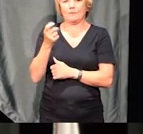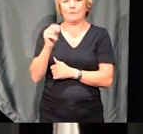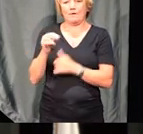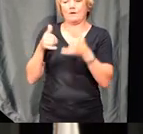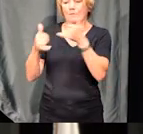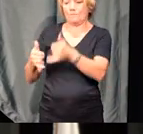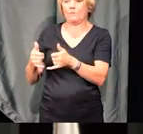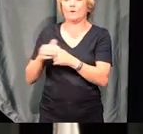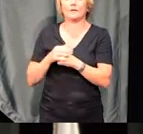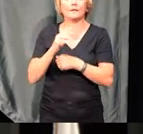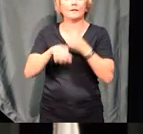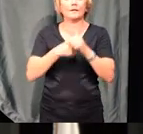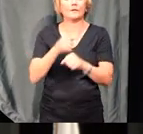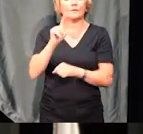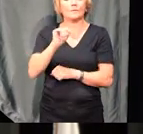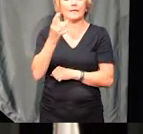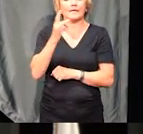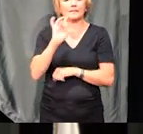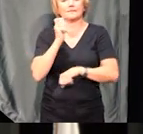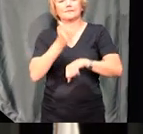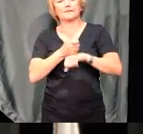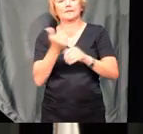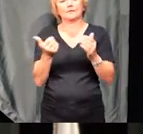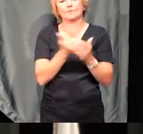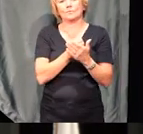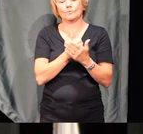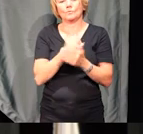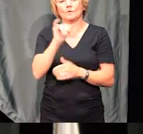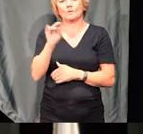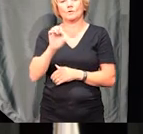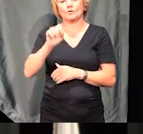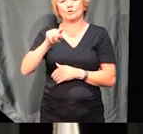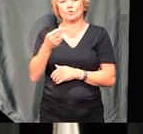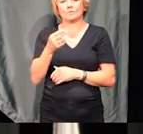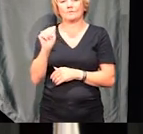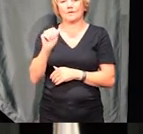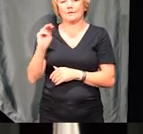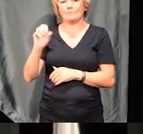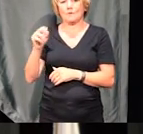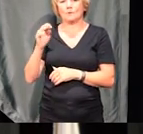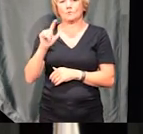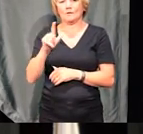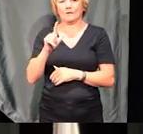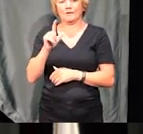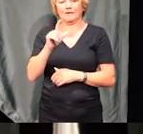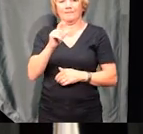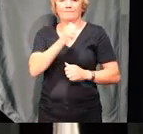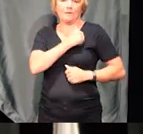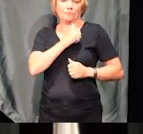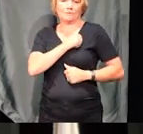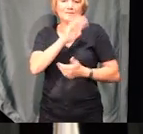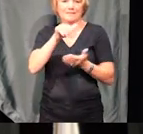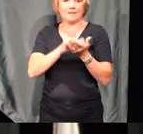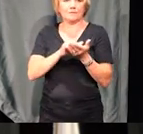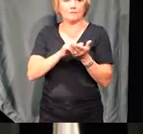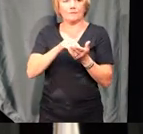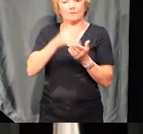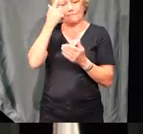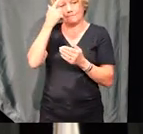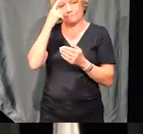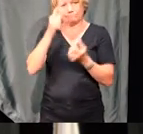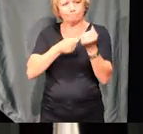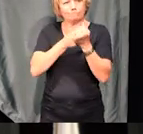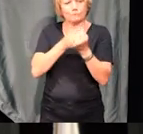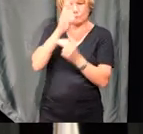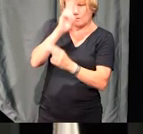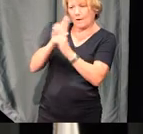college dedicated the new Joseph A. Marshall Veterans Center on the Bristol Fall River campus for Mr. Marshall's tireless advocacy for